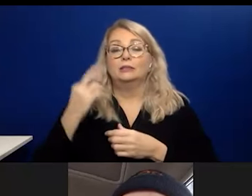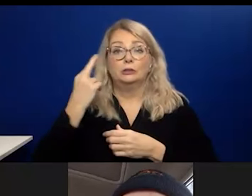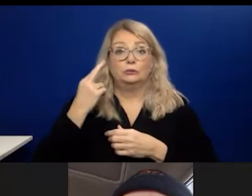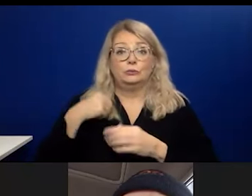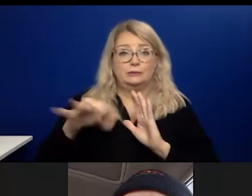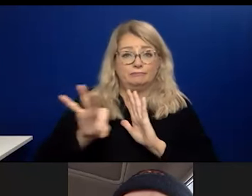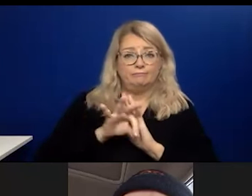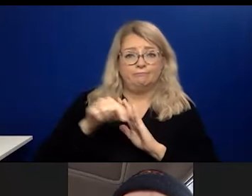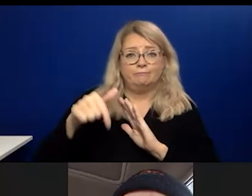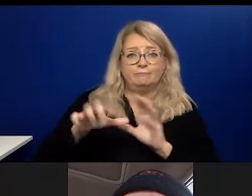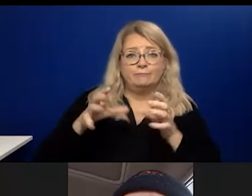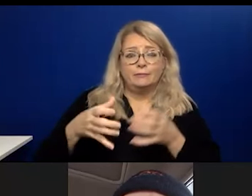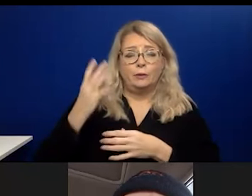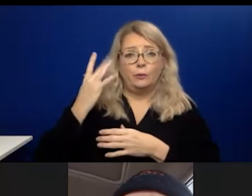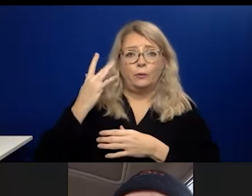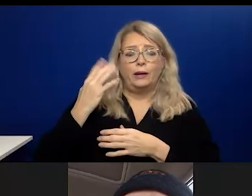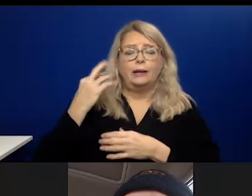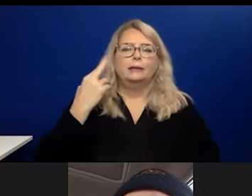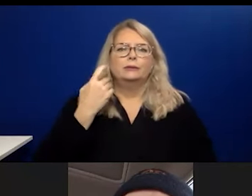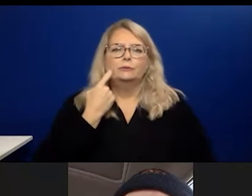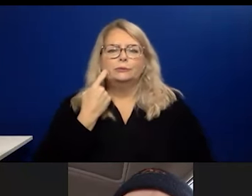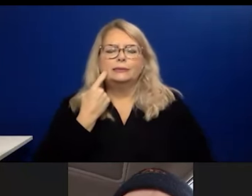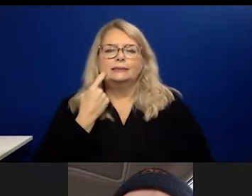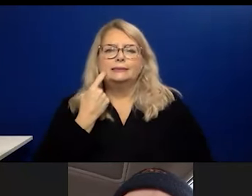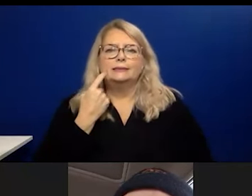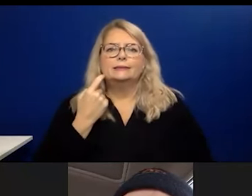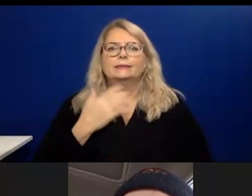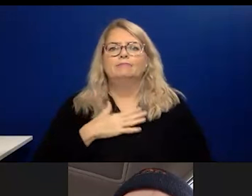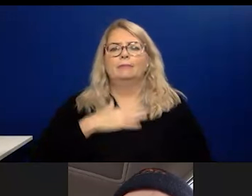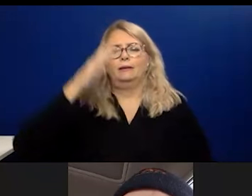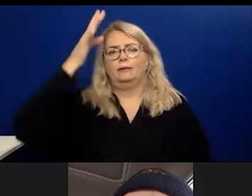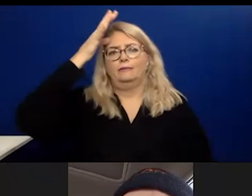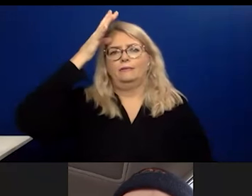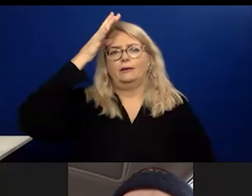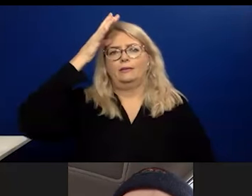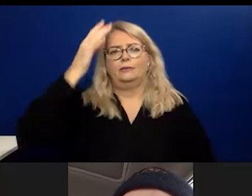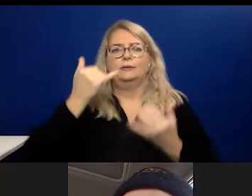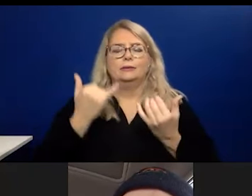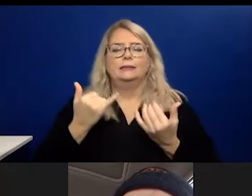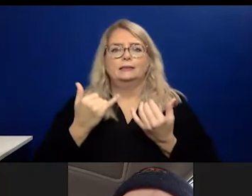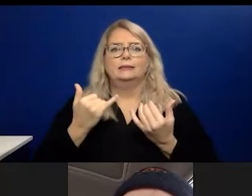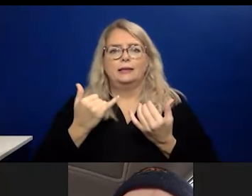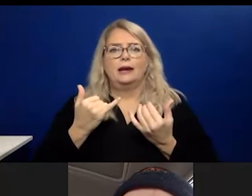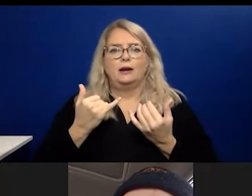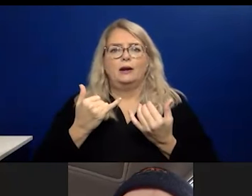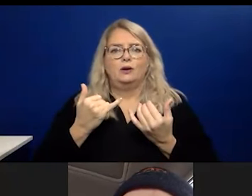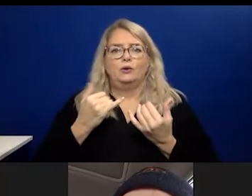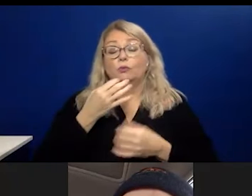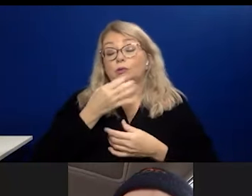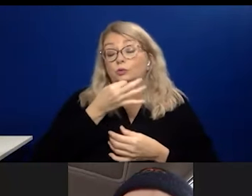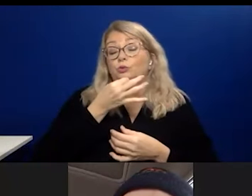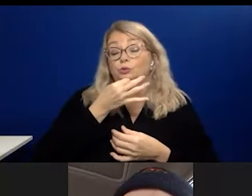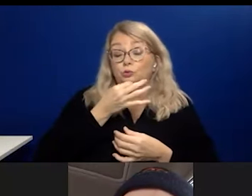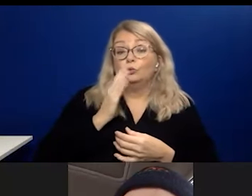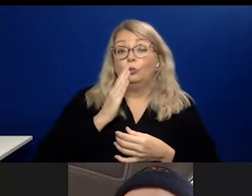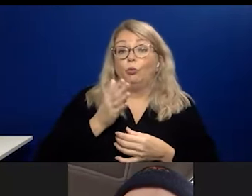particular class is because recently I just had my father. He's now going to be having home health.